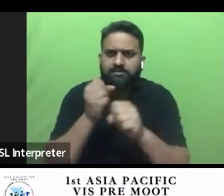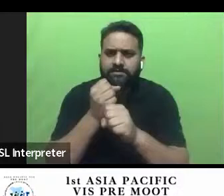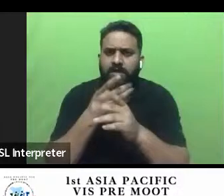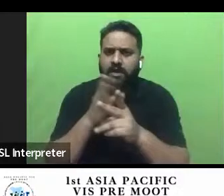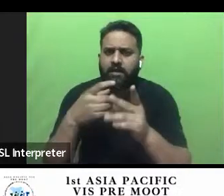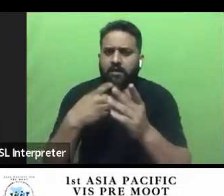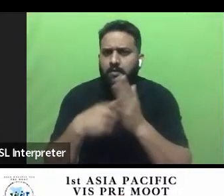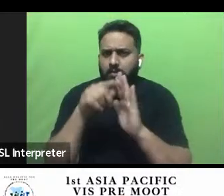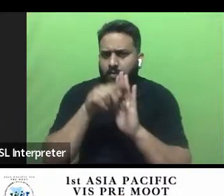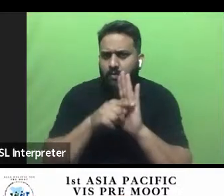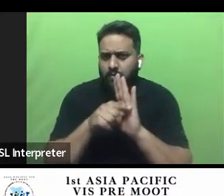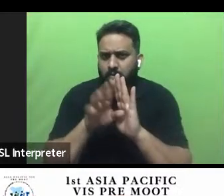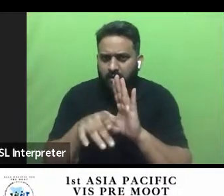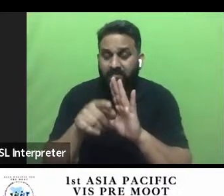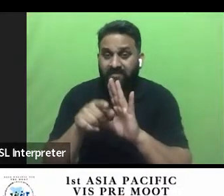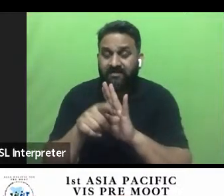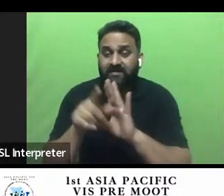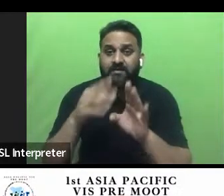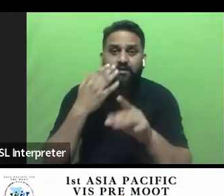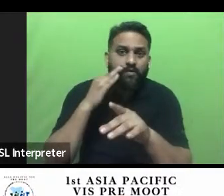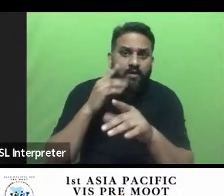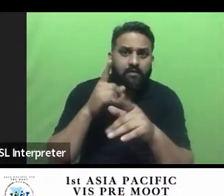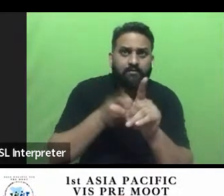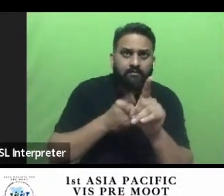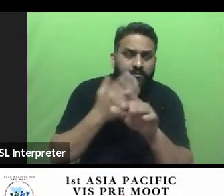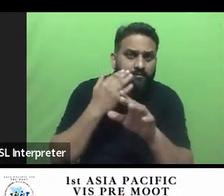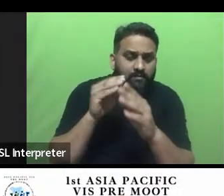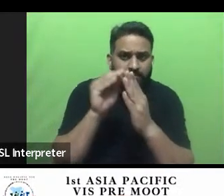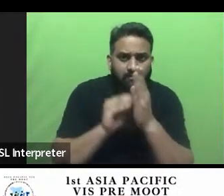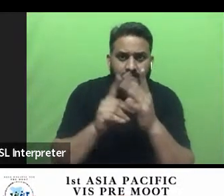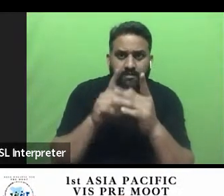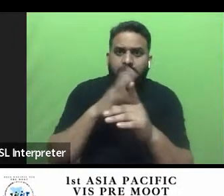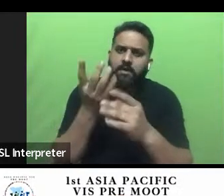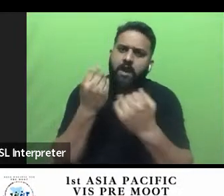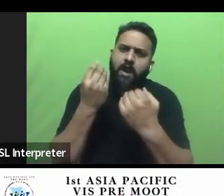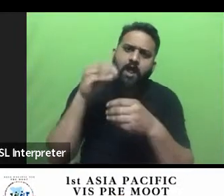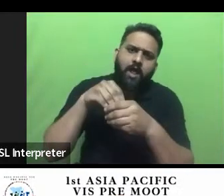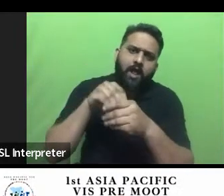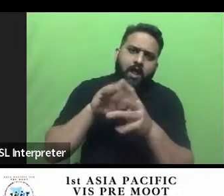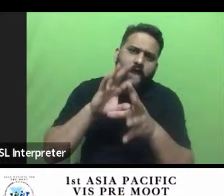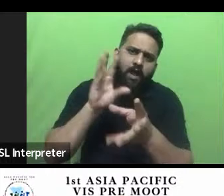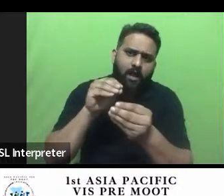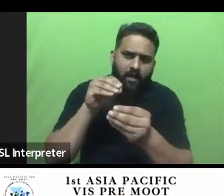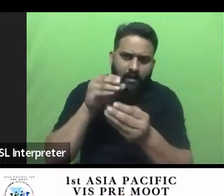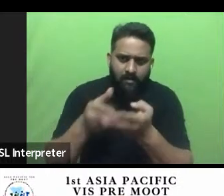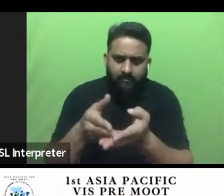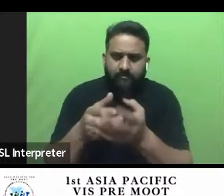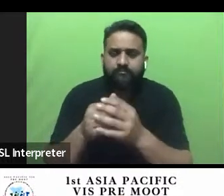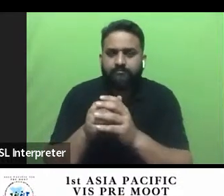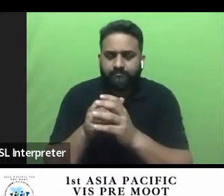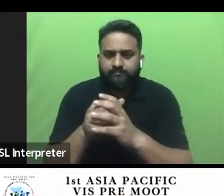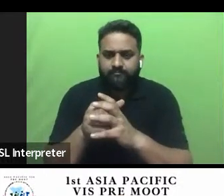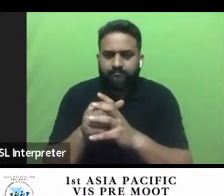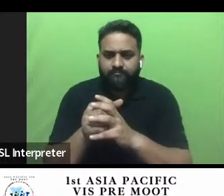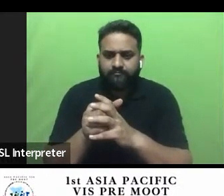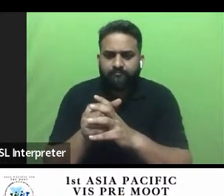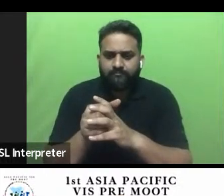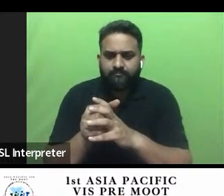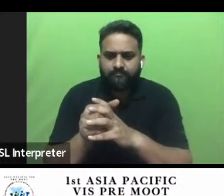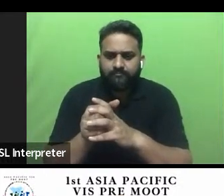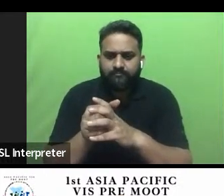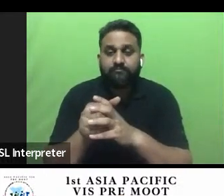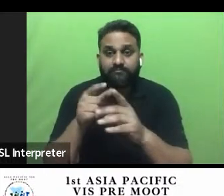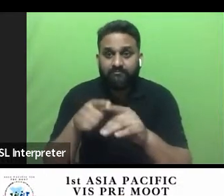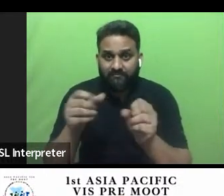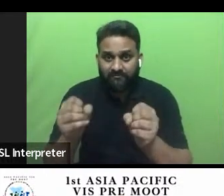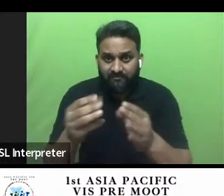agreement was formed when the arbitration clause was validly included by reference into the parties' main contract. Before turning